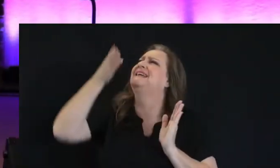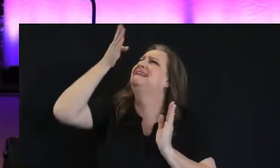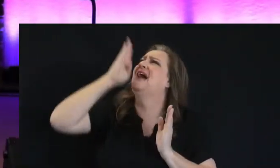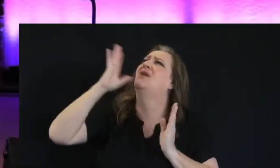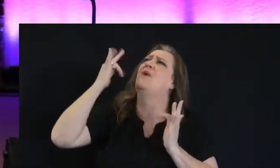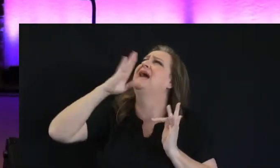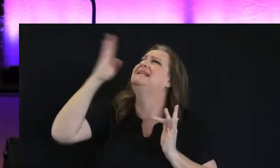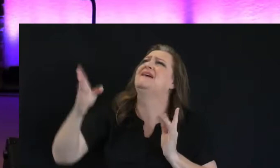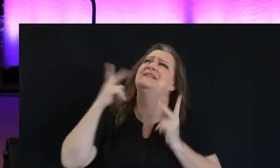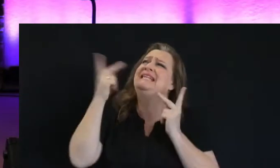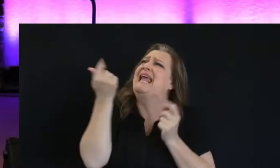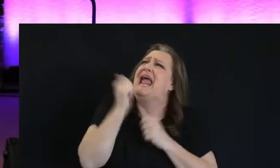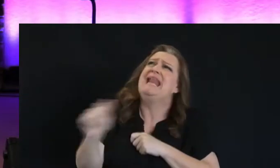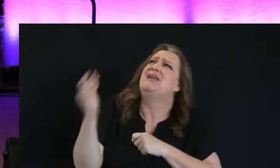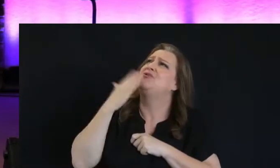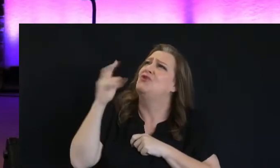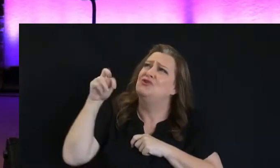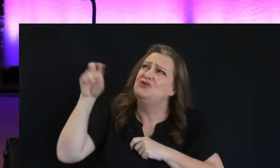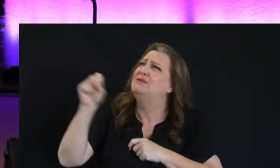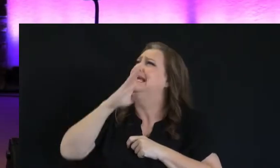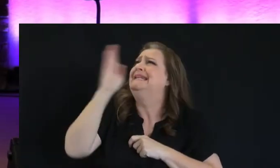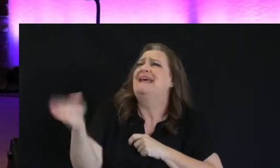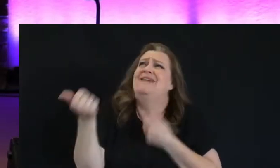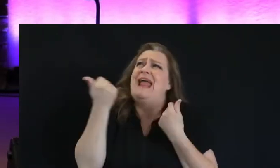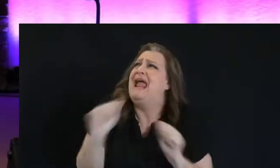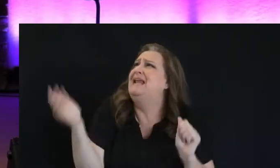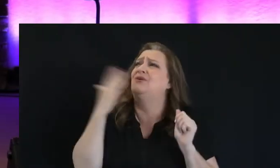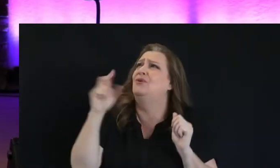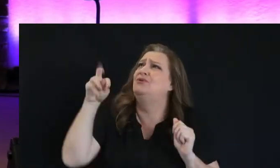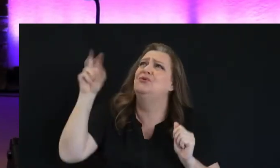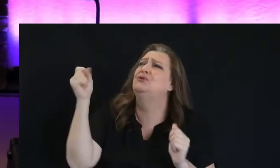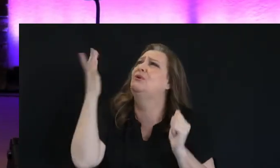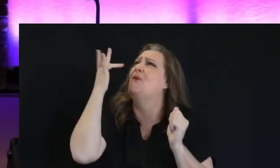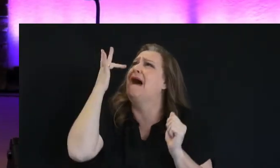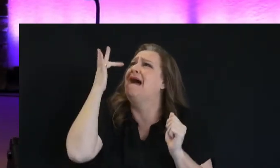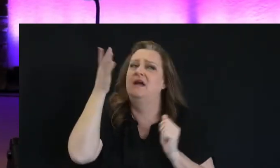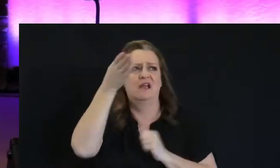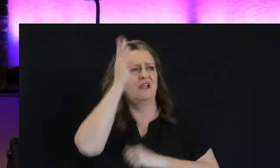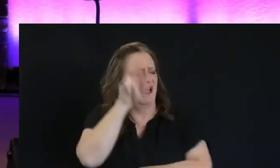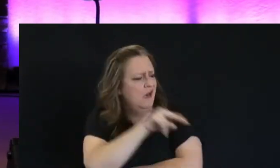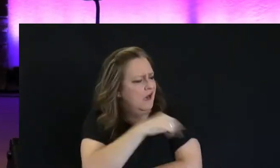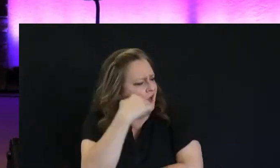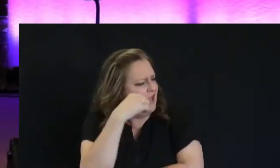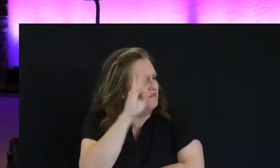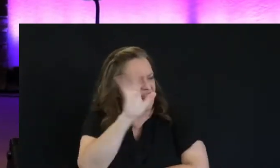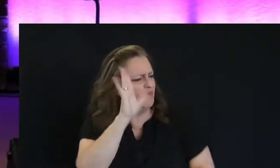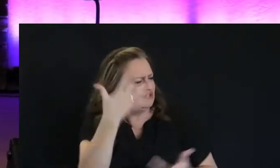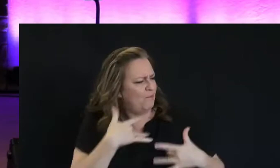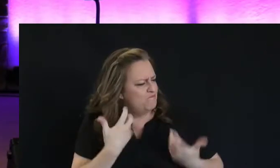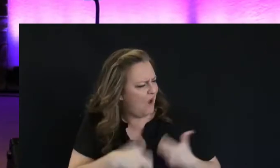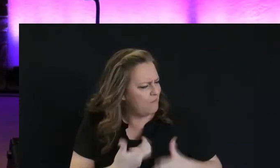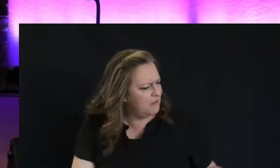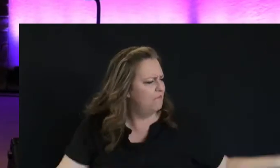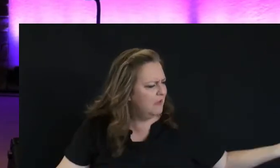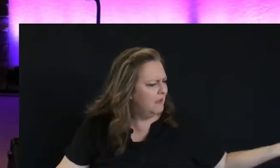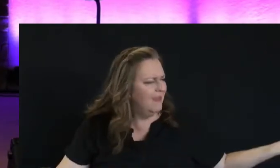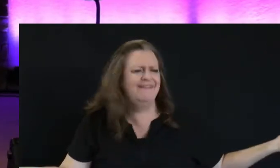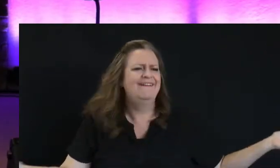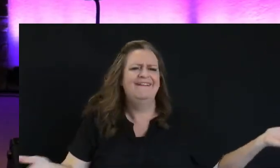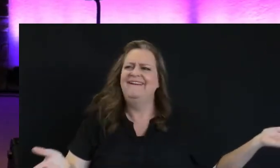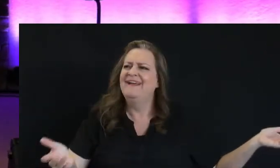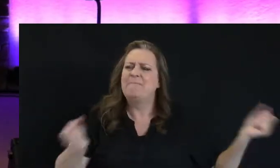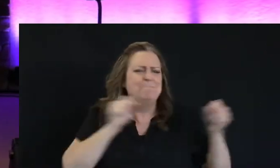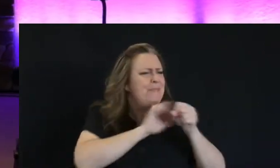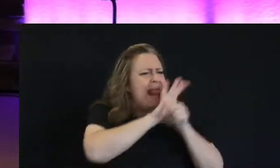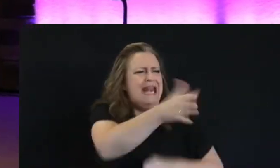never see any good news? There's never any good news. And God must be thinking, Bill, what is your problem? There's nothing but good news